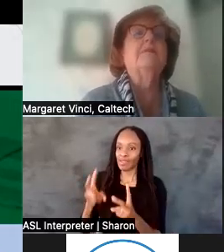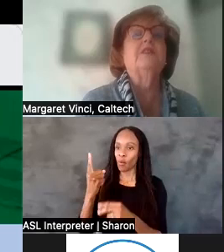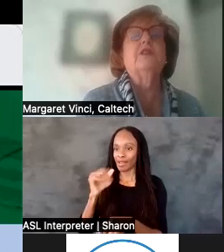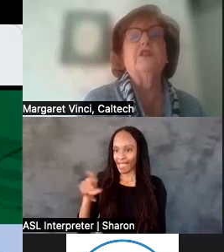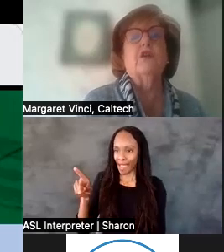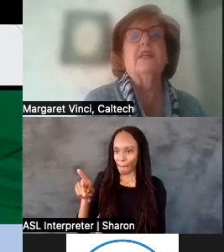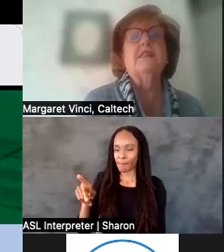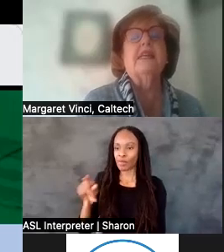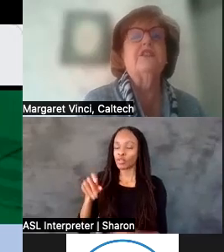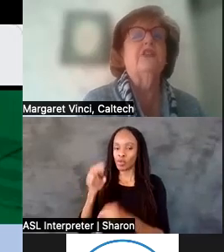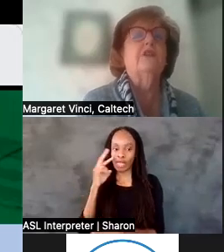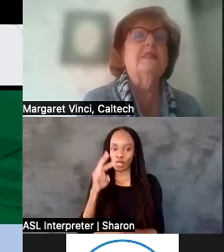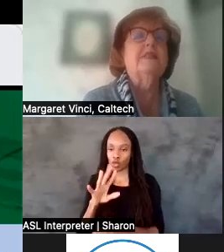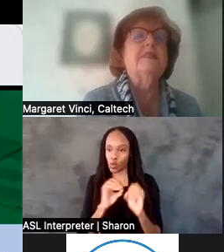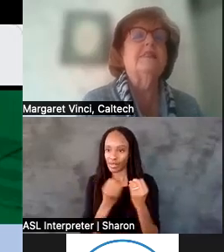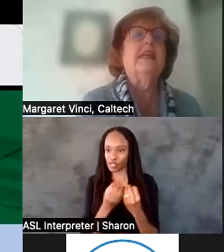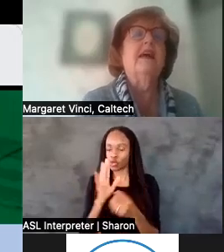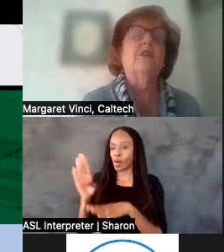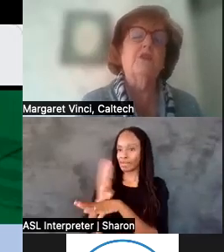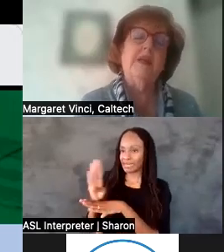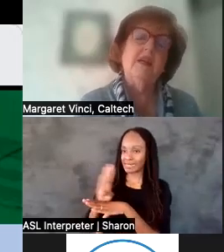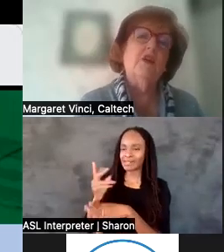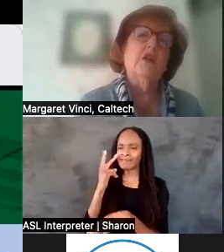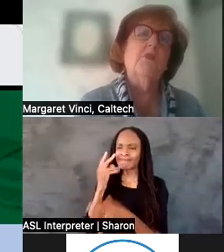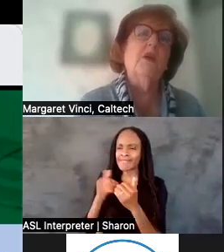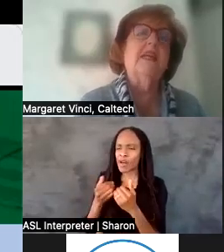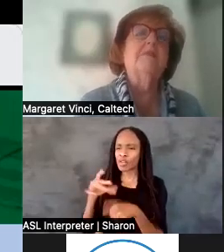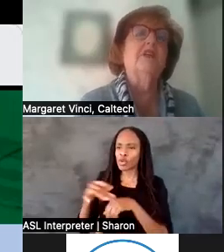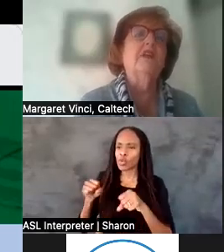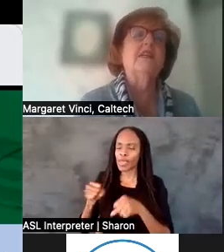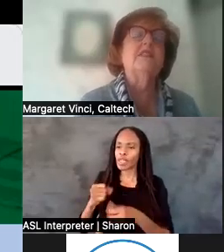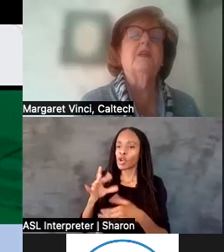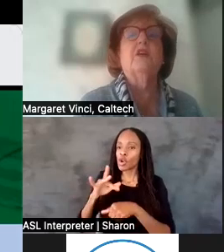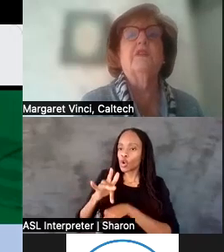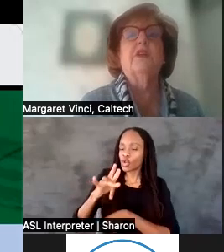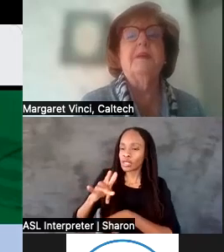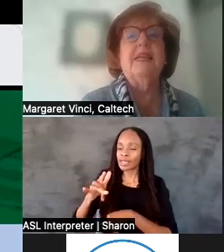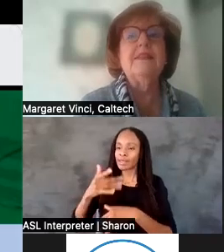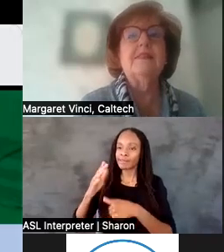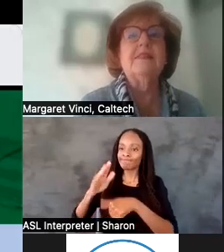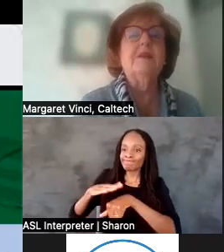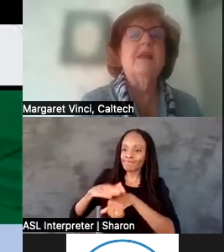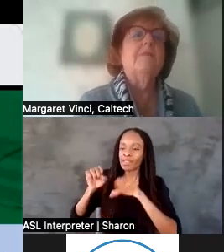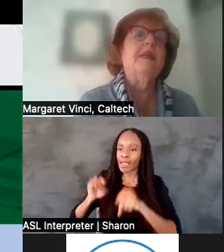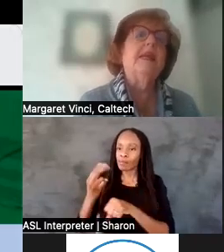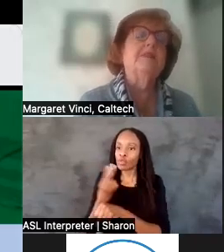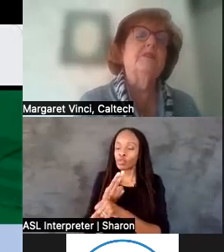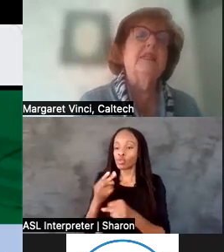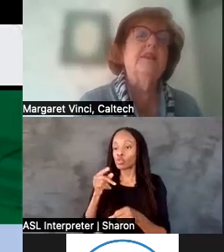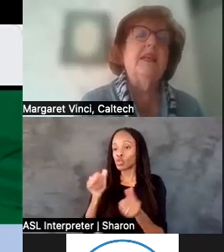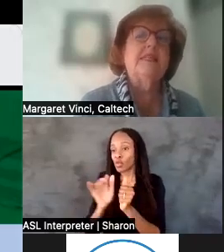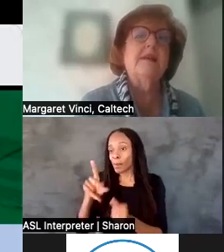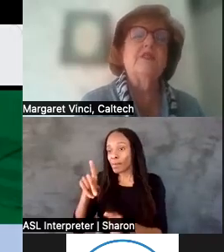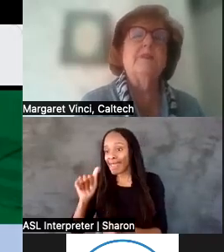to be able to look at your organization, your businesses, see how earthquake early warning can be utilized, putting it over your PA system, being able